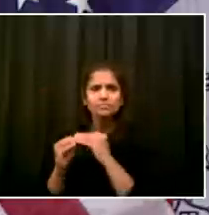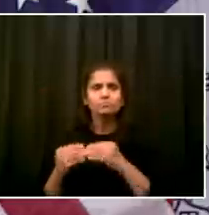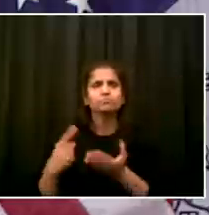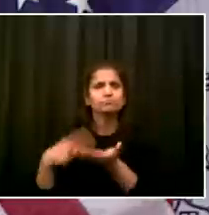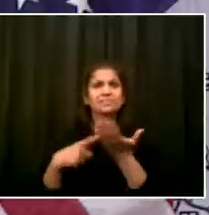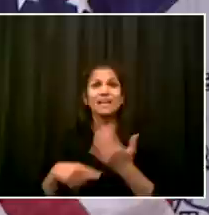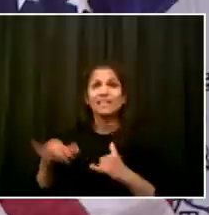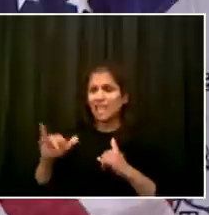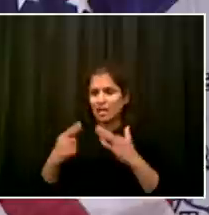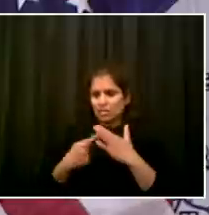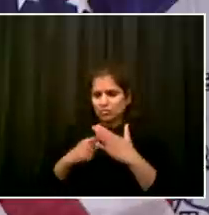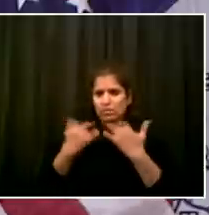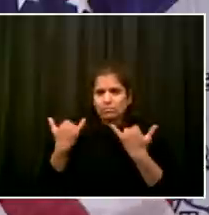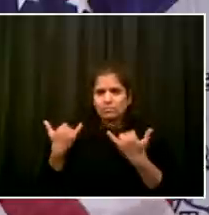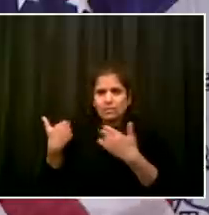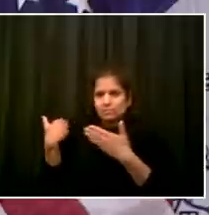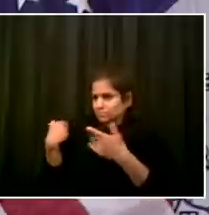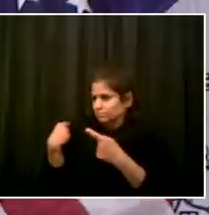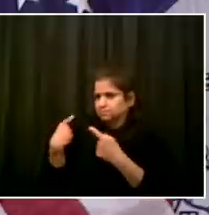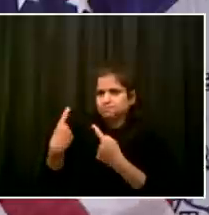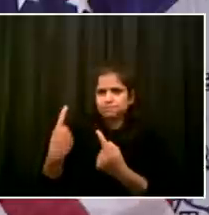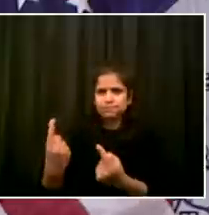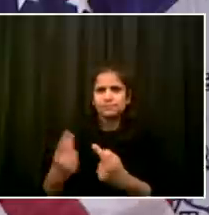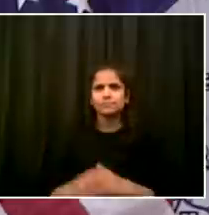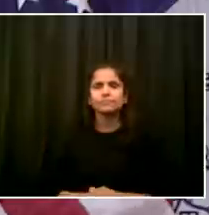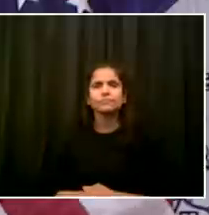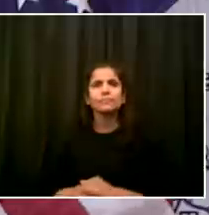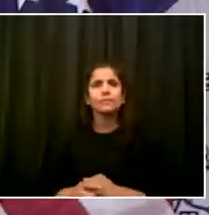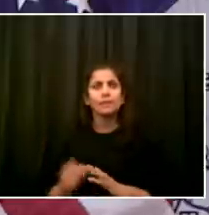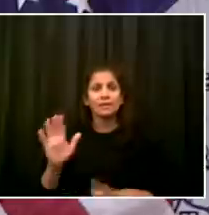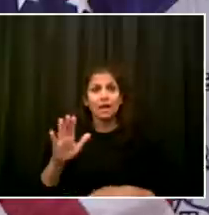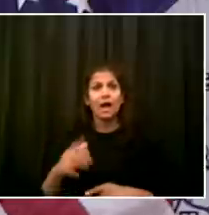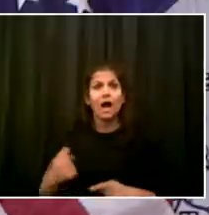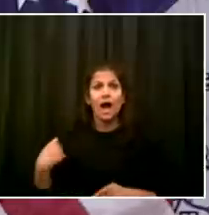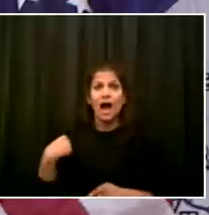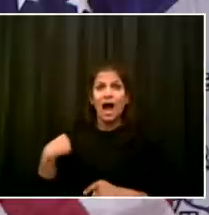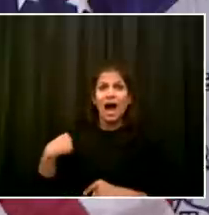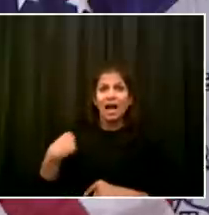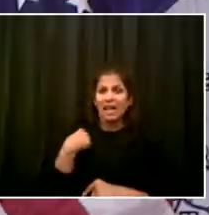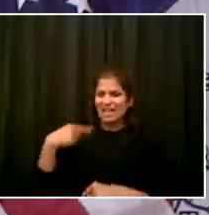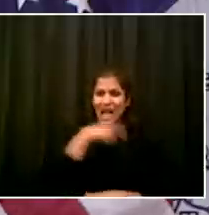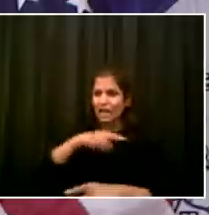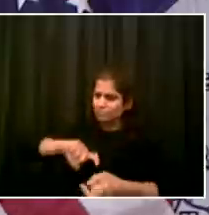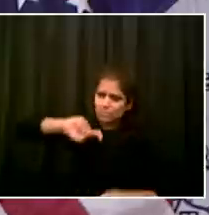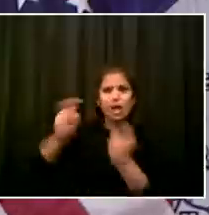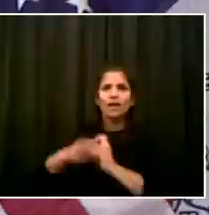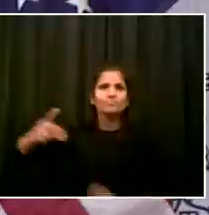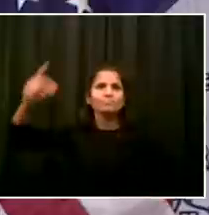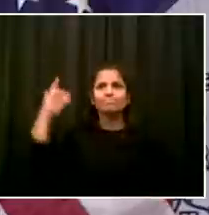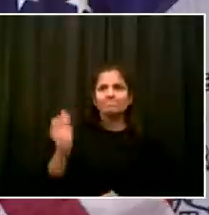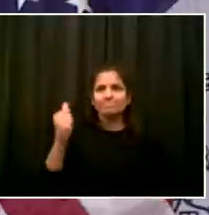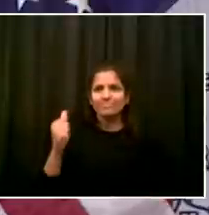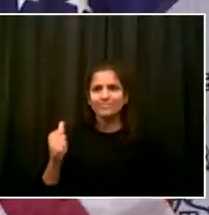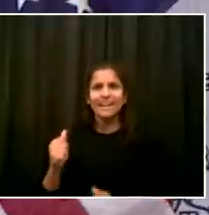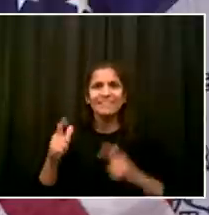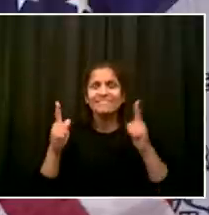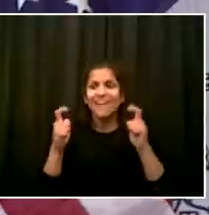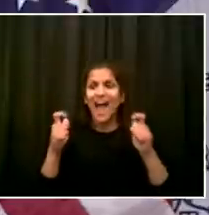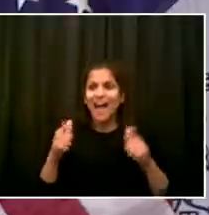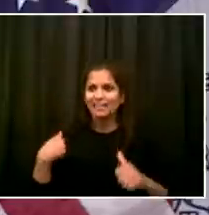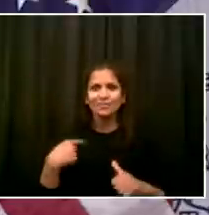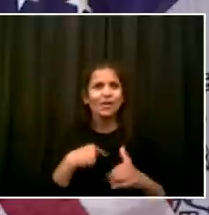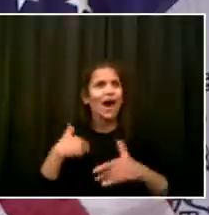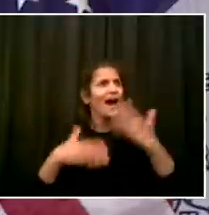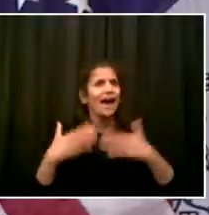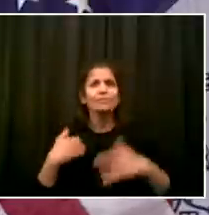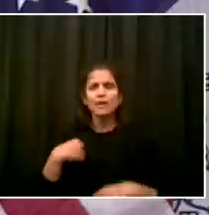change New York City just from within New York City. Obviously, we need the state government to be a part of this, and even more so the federal government. If we had universal health care in this country,